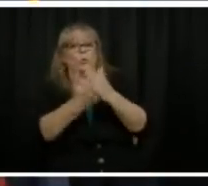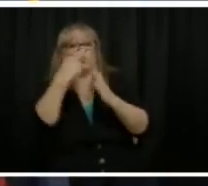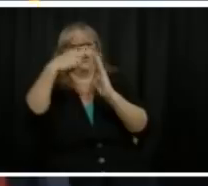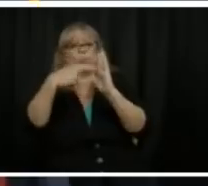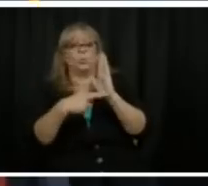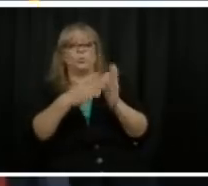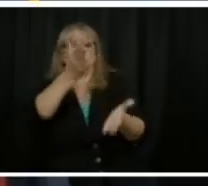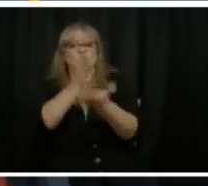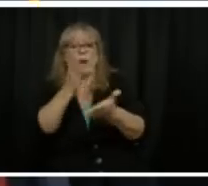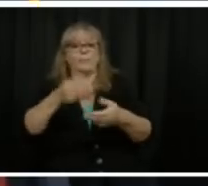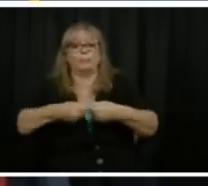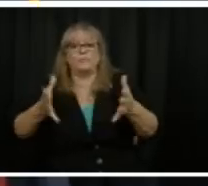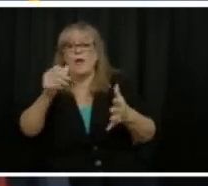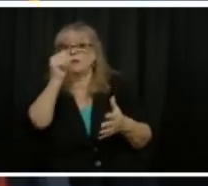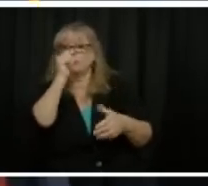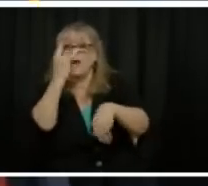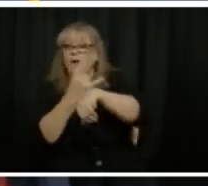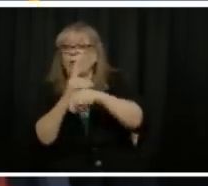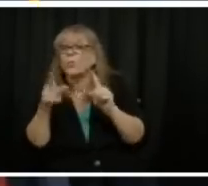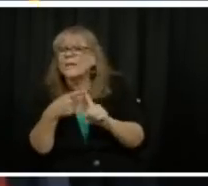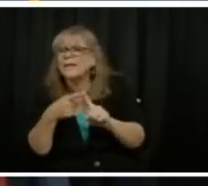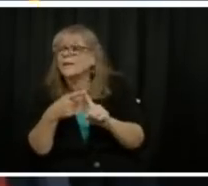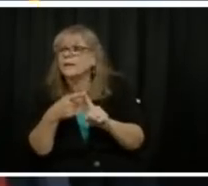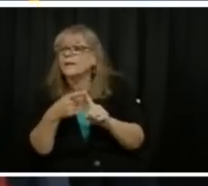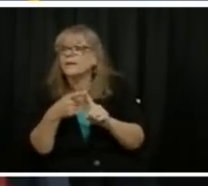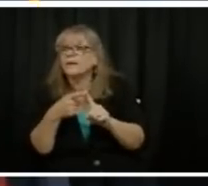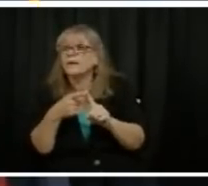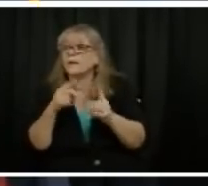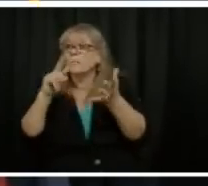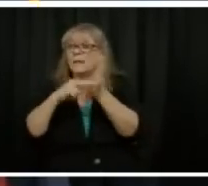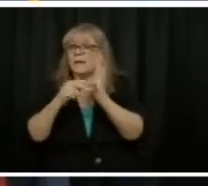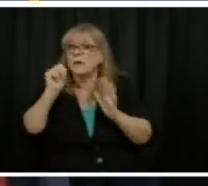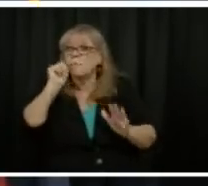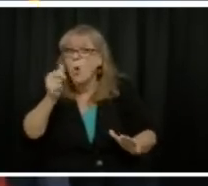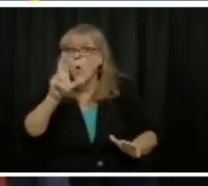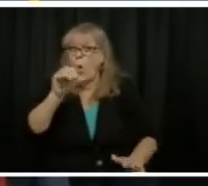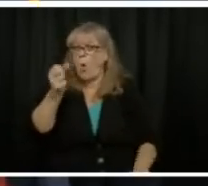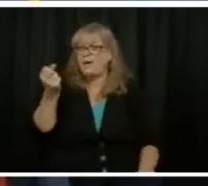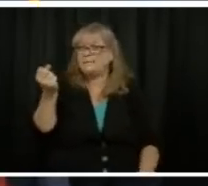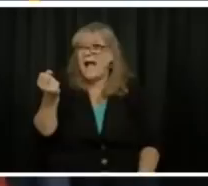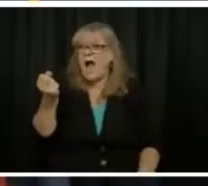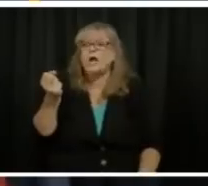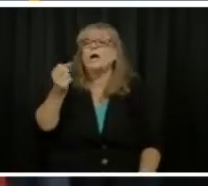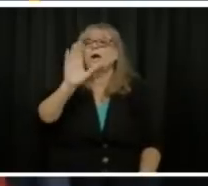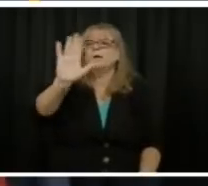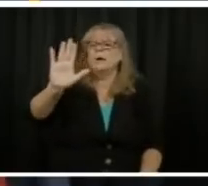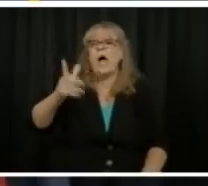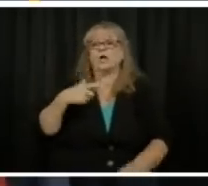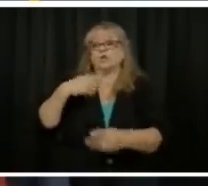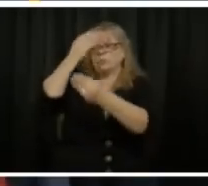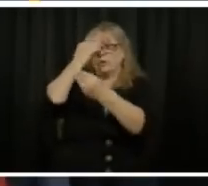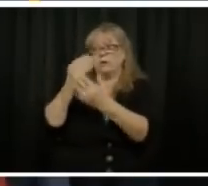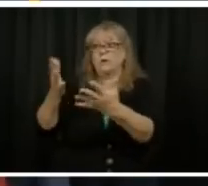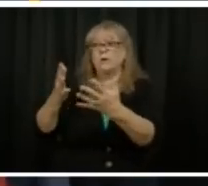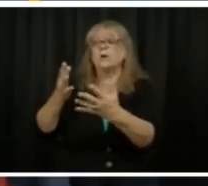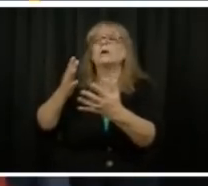don't know whether that'll be tomorrow or tonight, but it'll be in place before, Friday night. I would